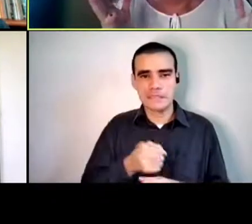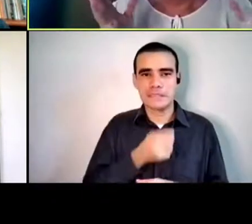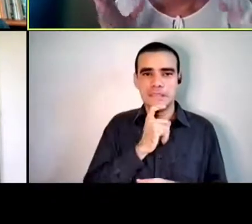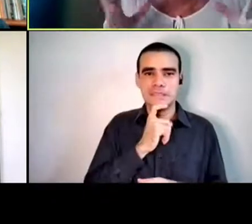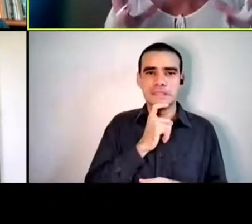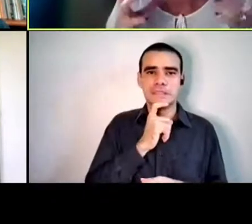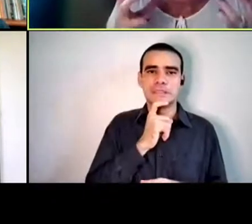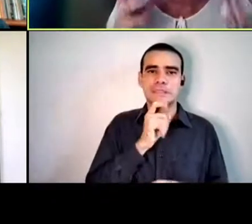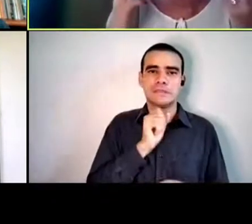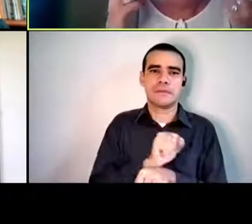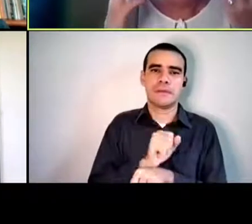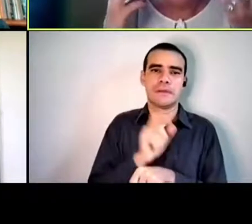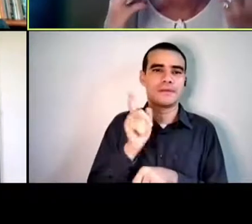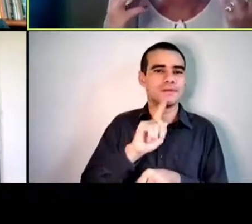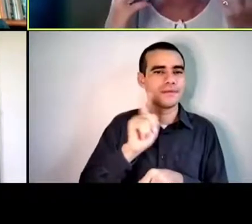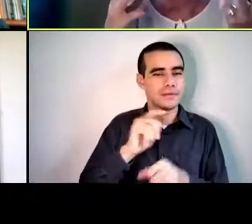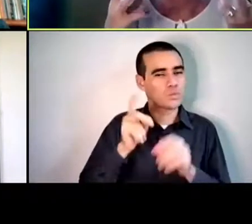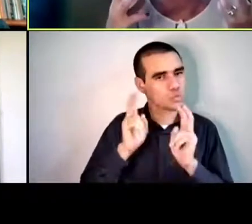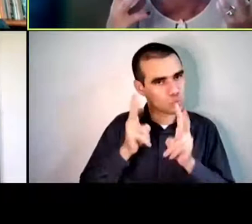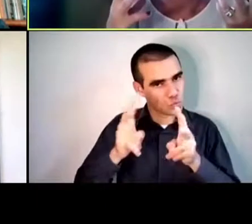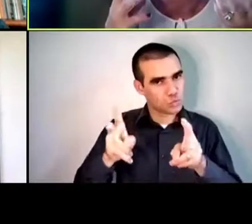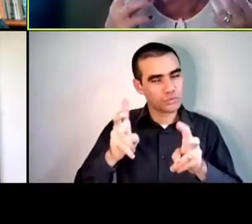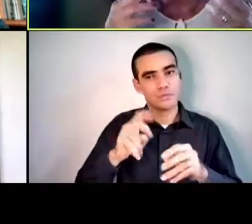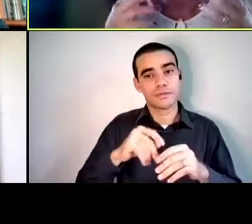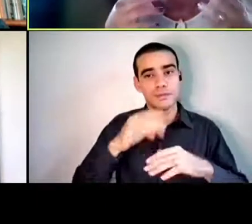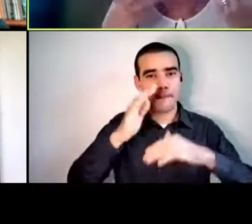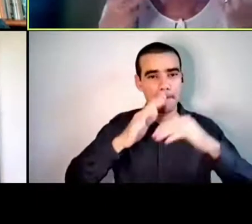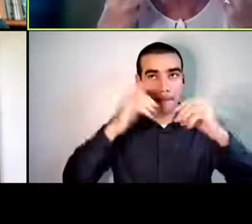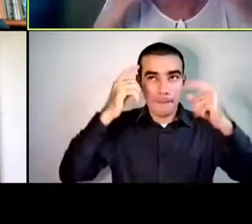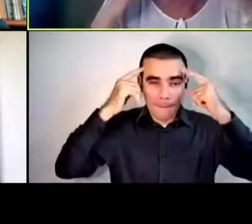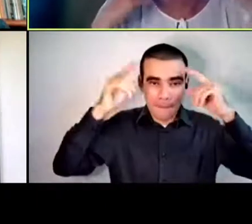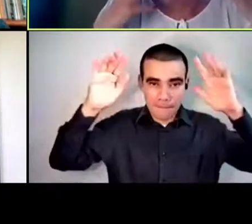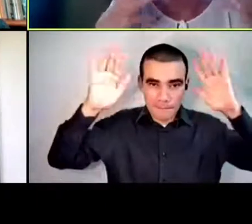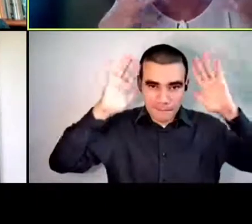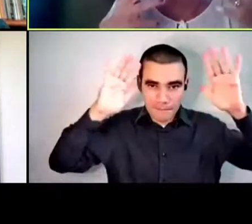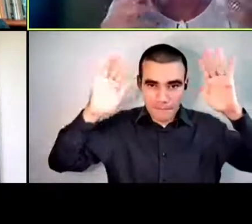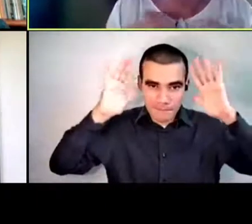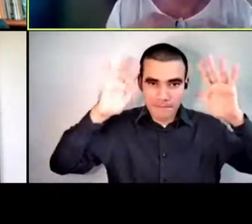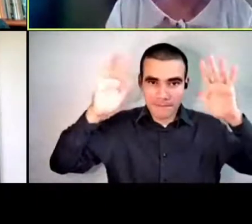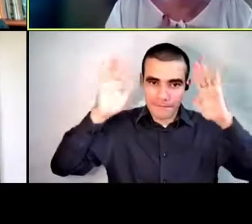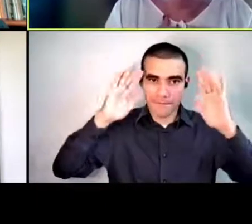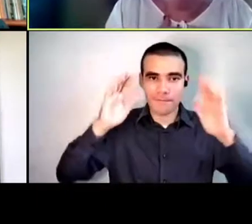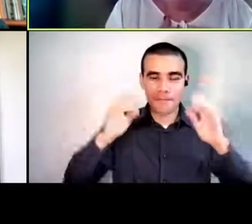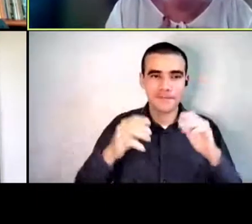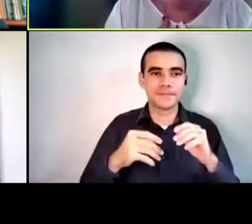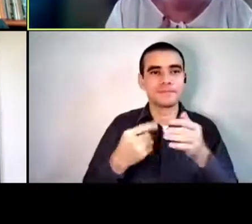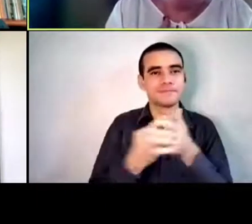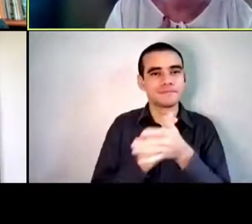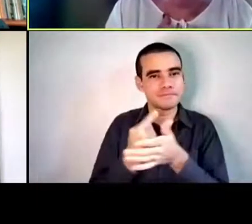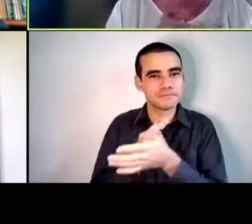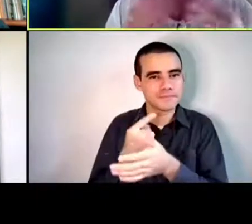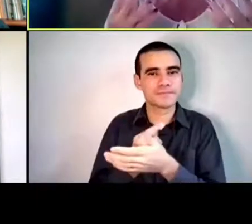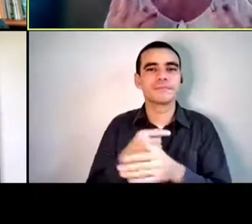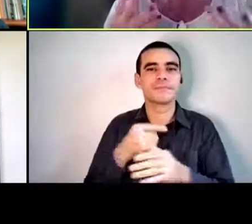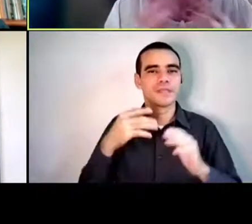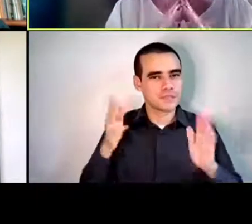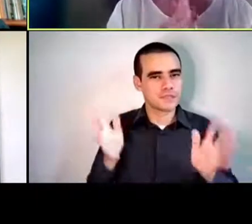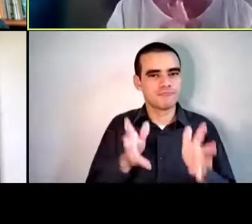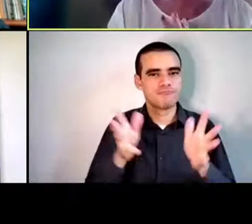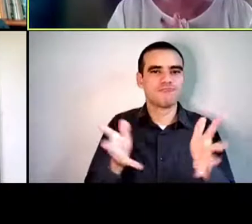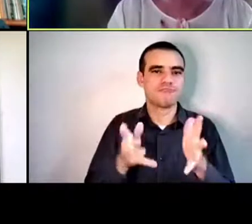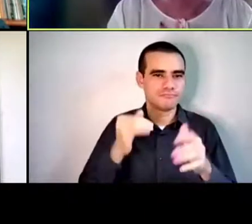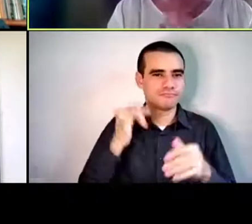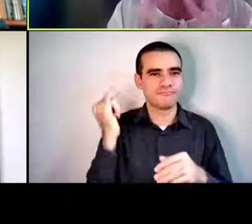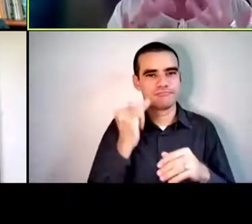you have to stop thinking about that. So this capacity, this ability to think, this is what we have